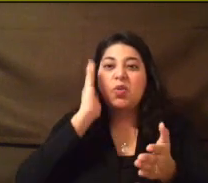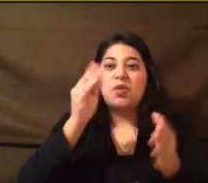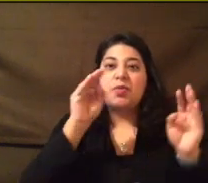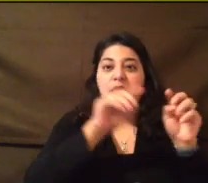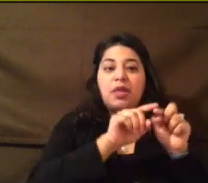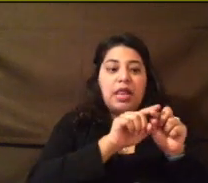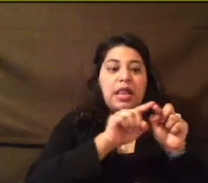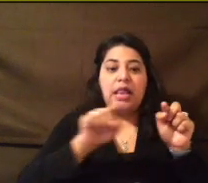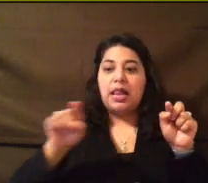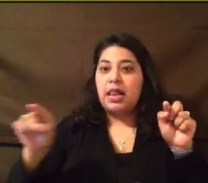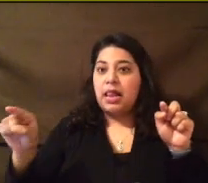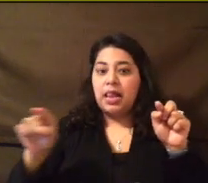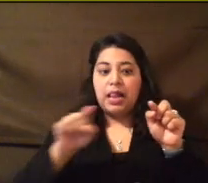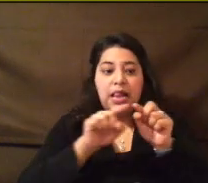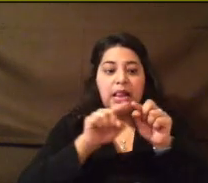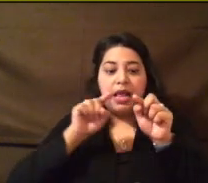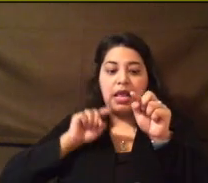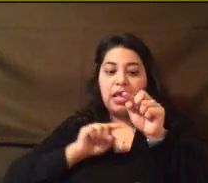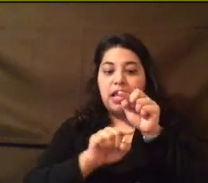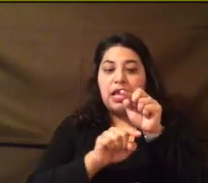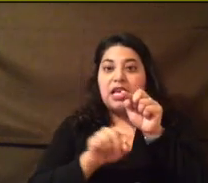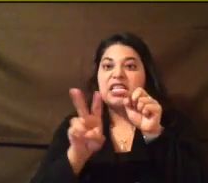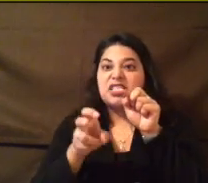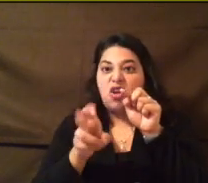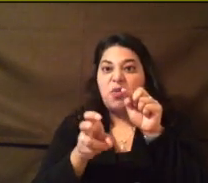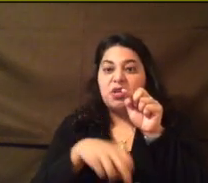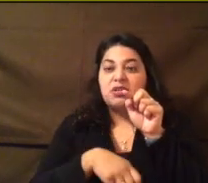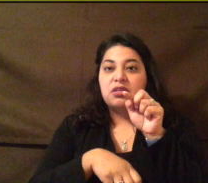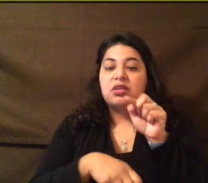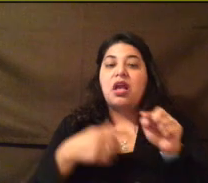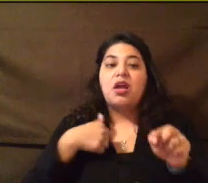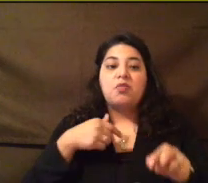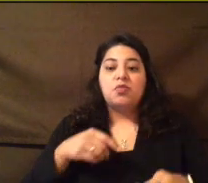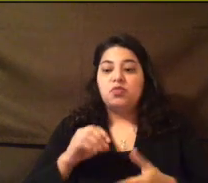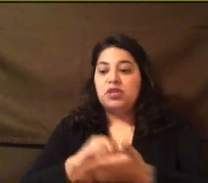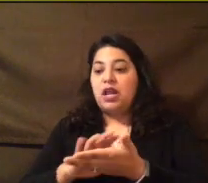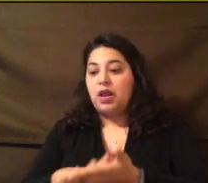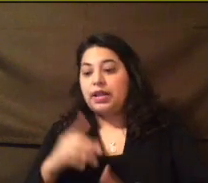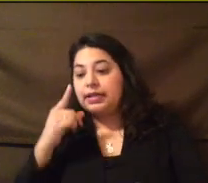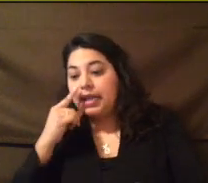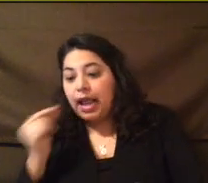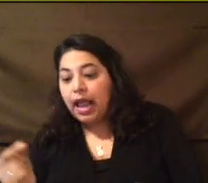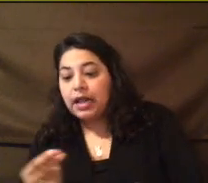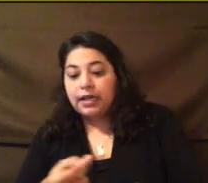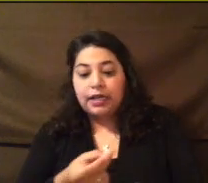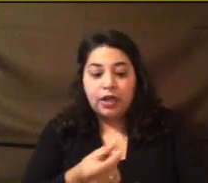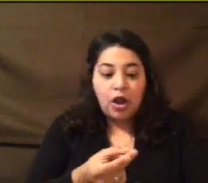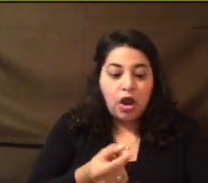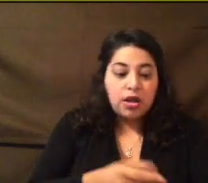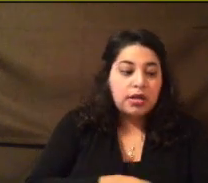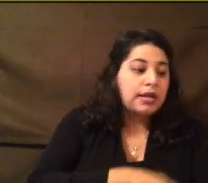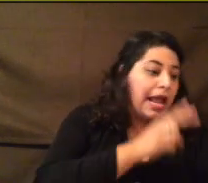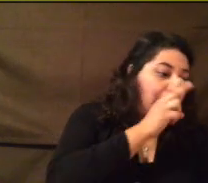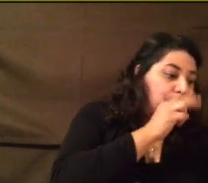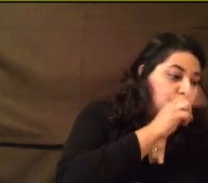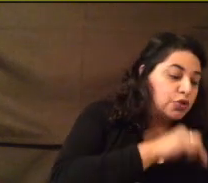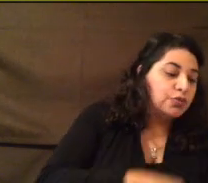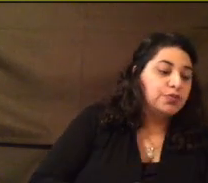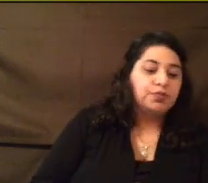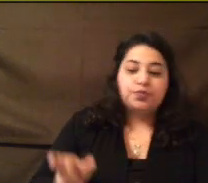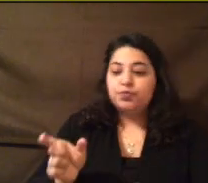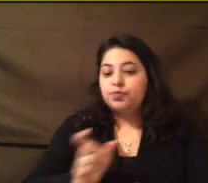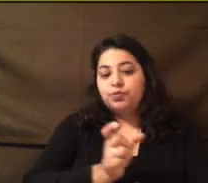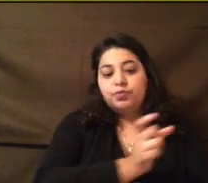is that I'm talking about in my dot plot, that's what should go at below this line. So I'll put